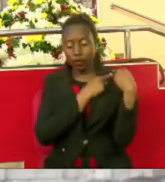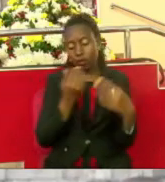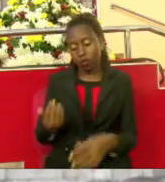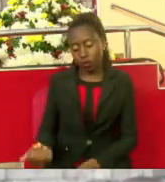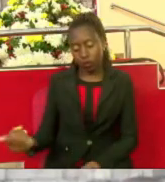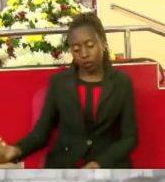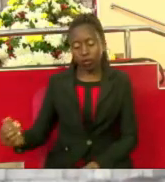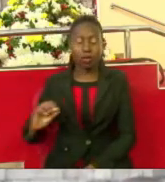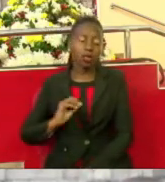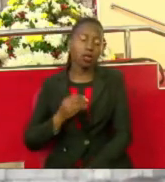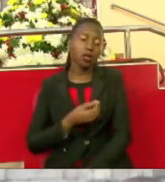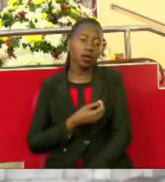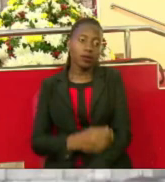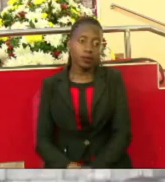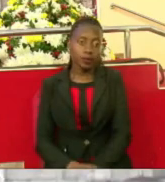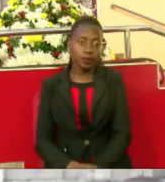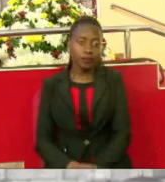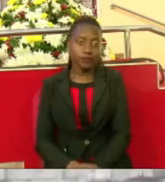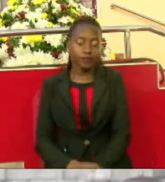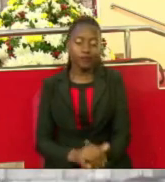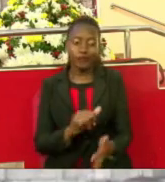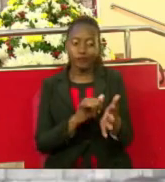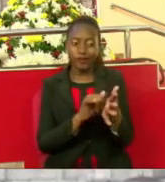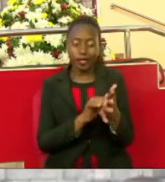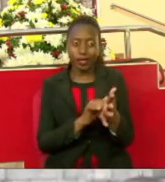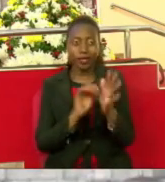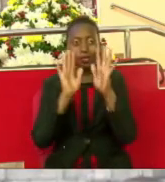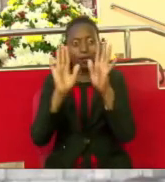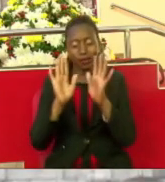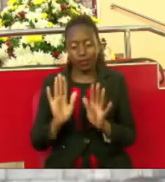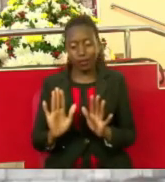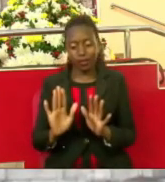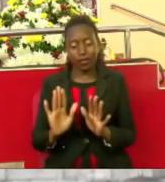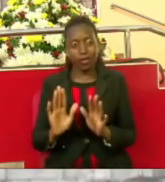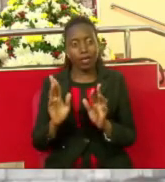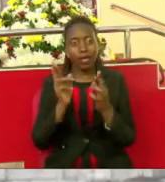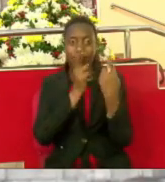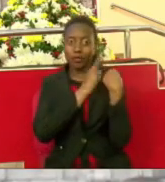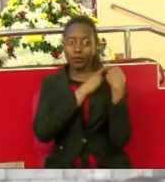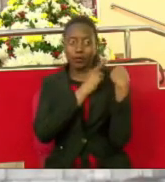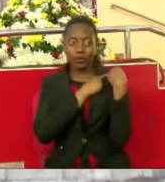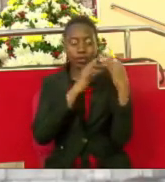wetu. That may be the most important responsibility that God has given to us.